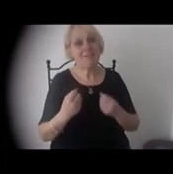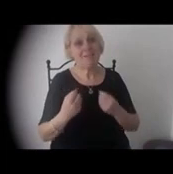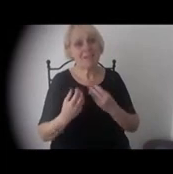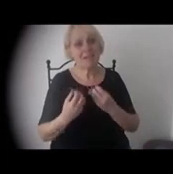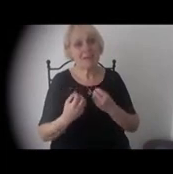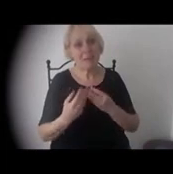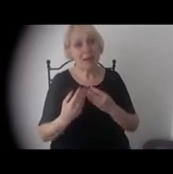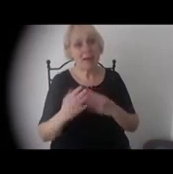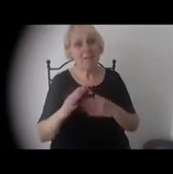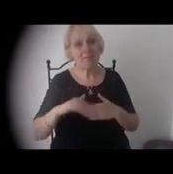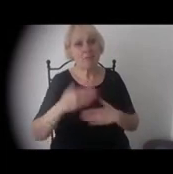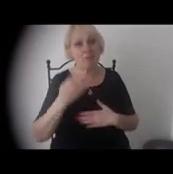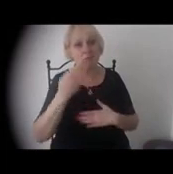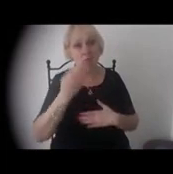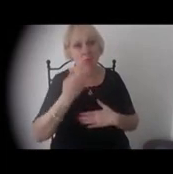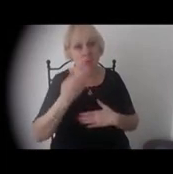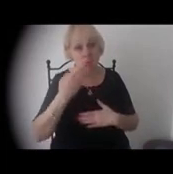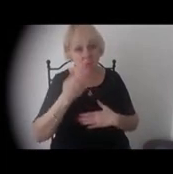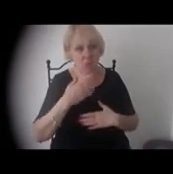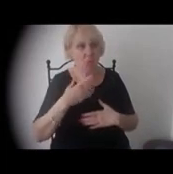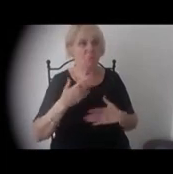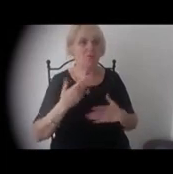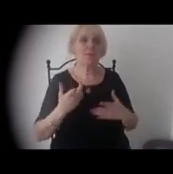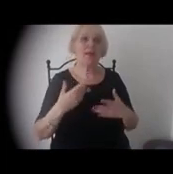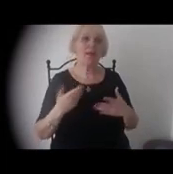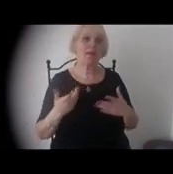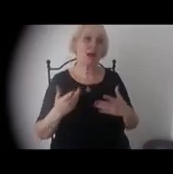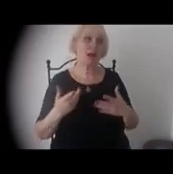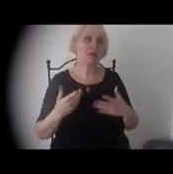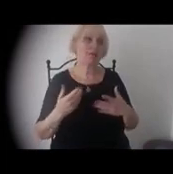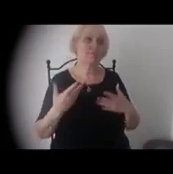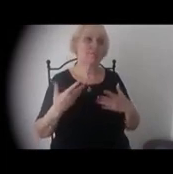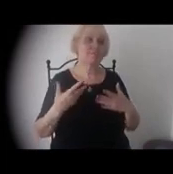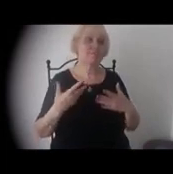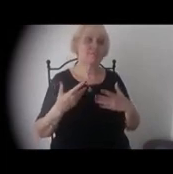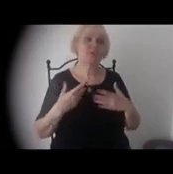there's basically a class divide or a socio-economic divide here.